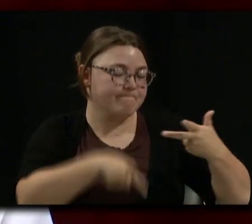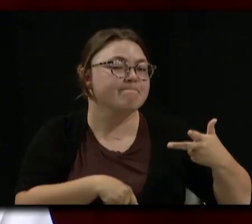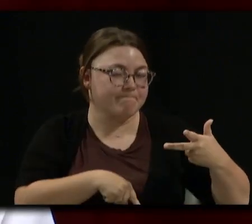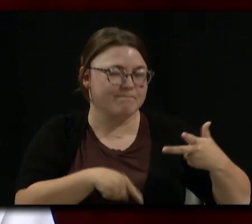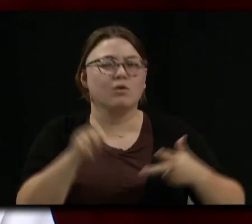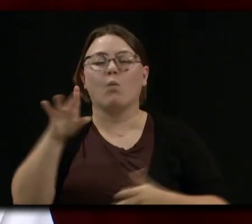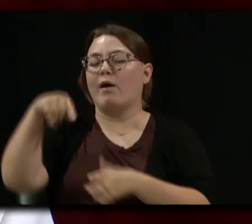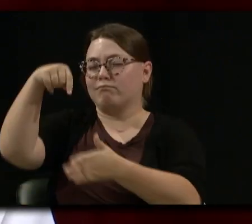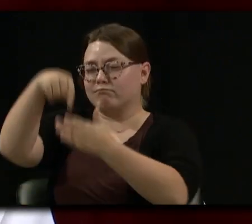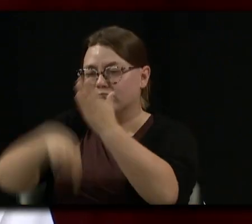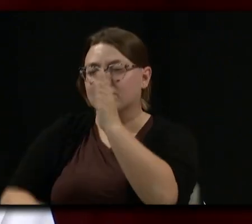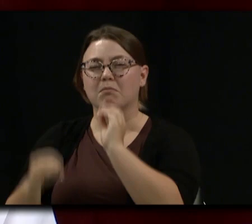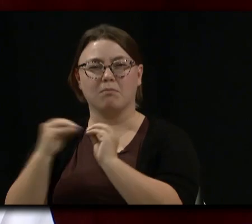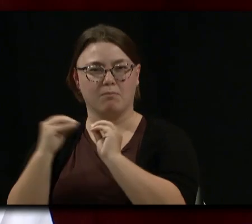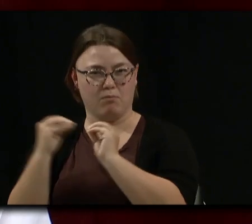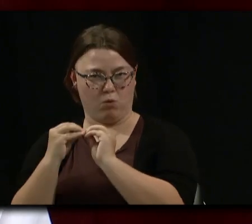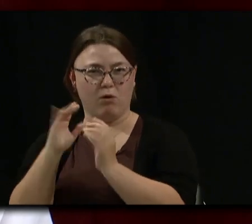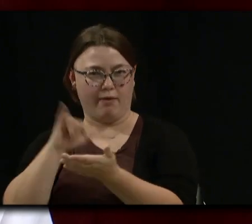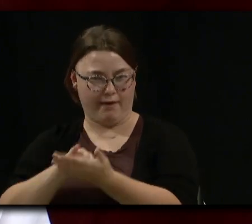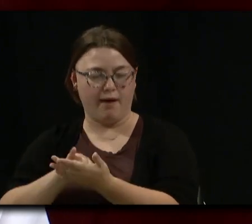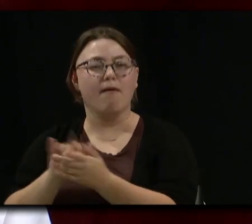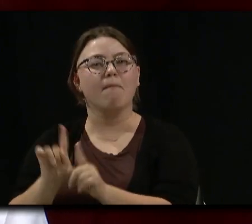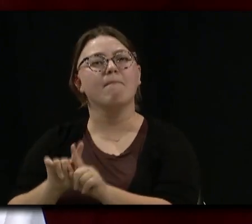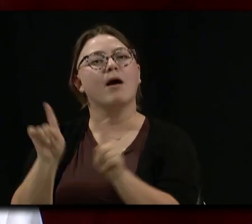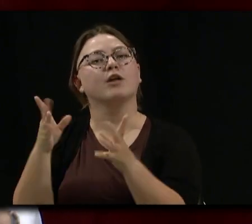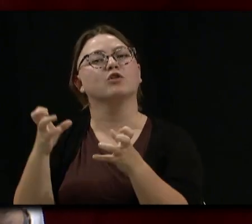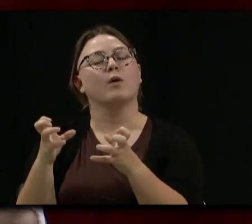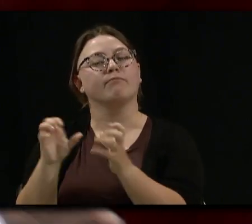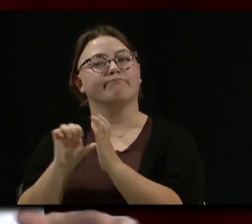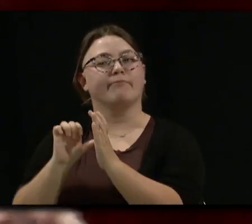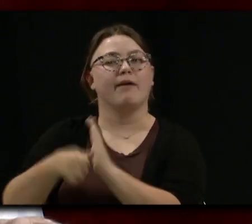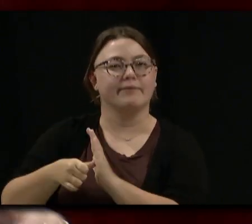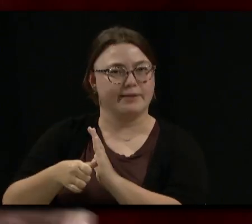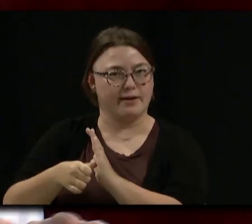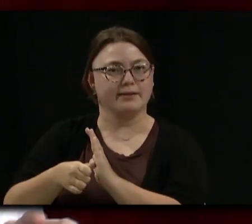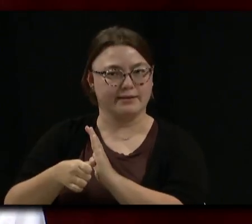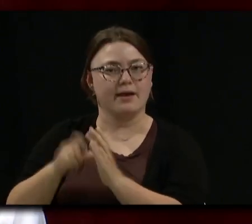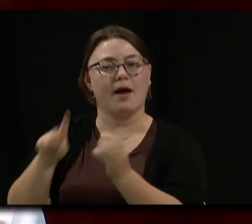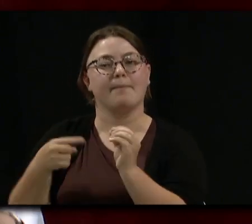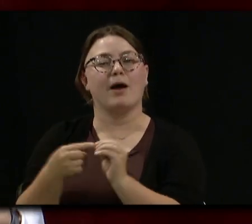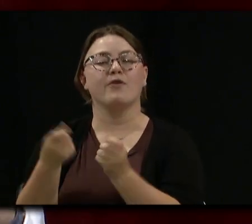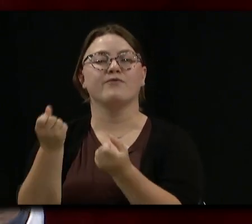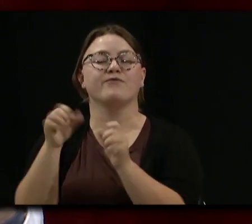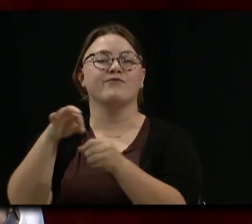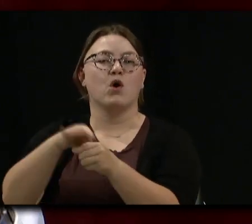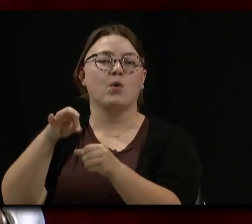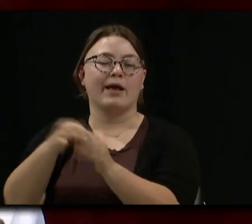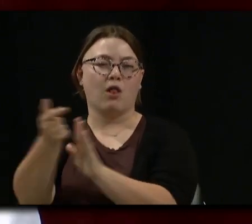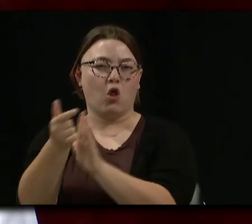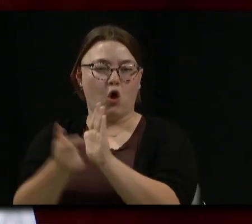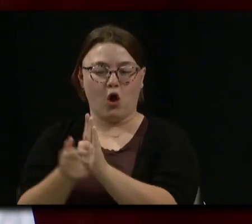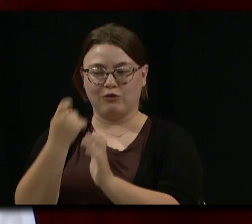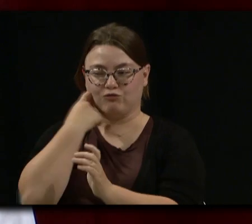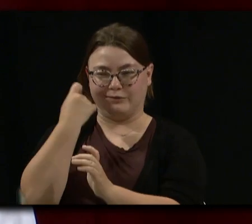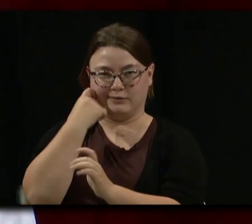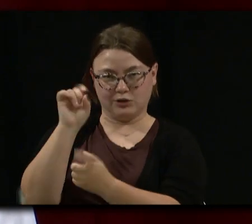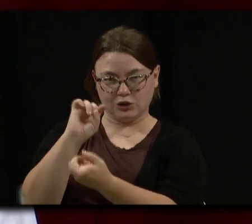just touch on this idea of the voter law changes and then the